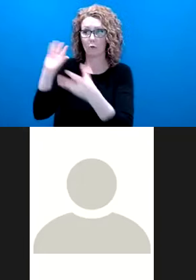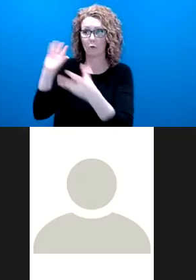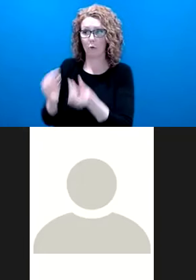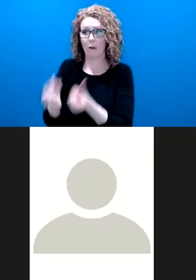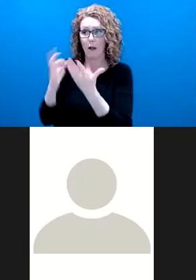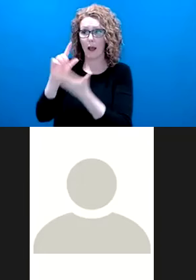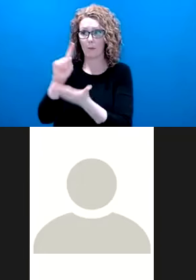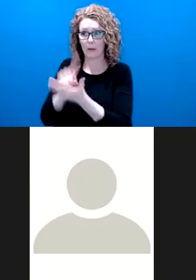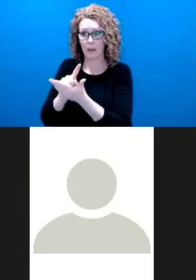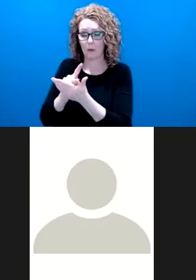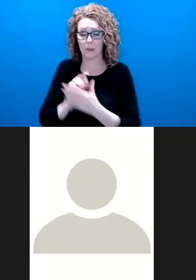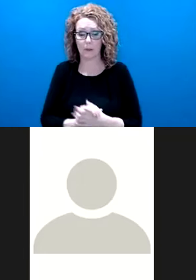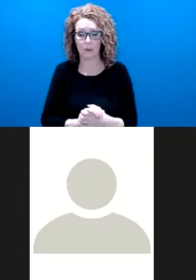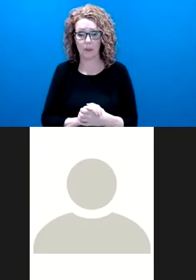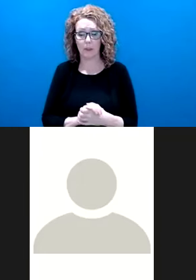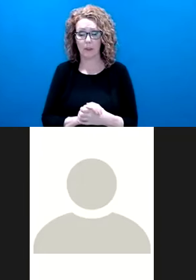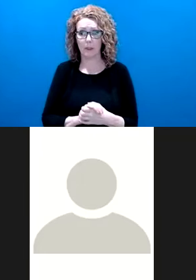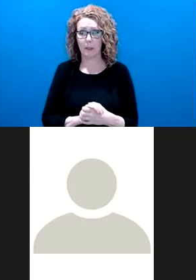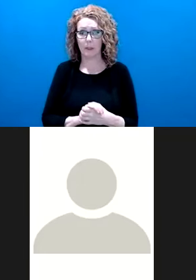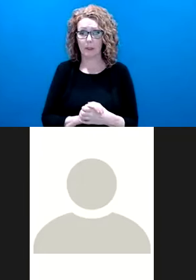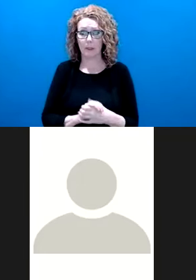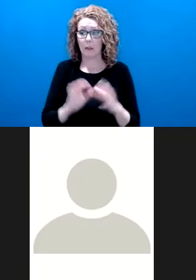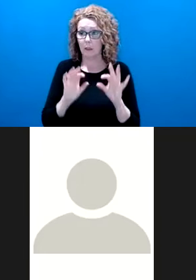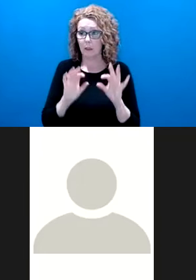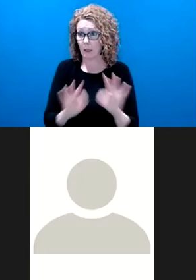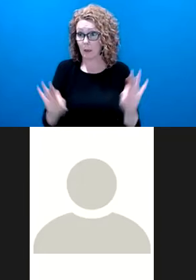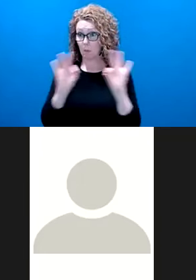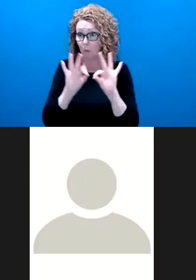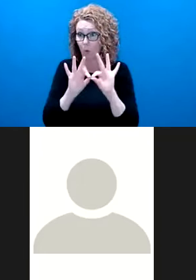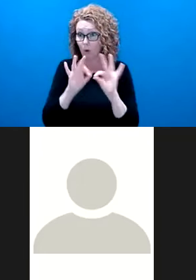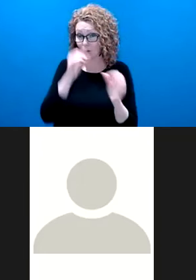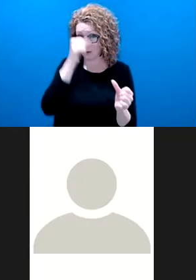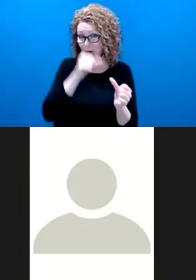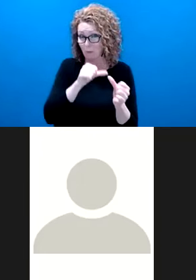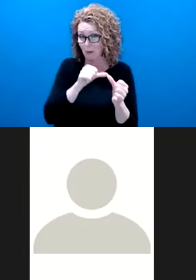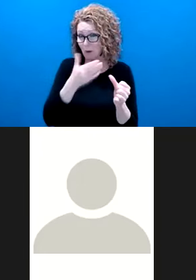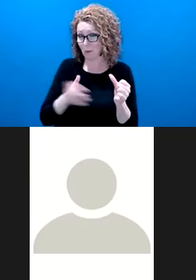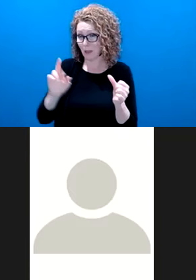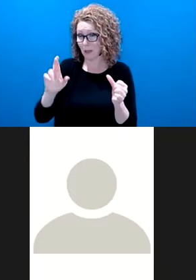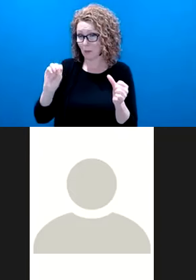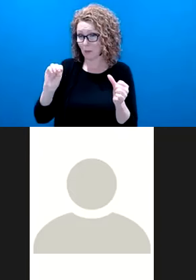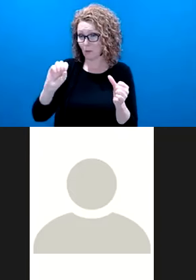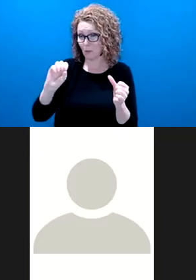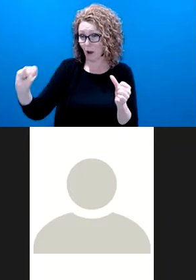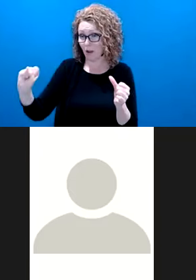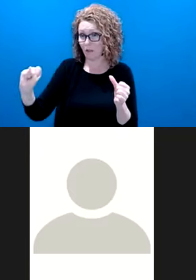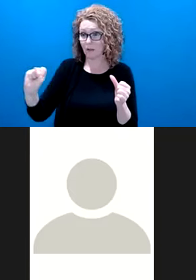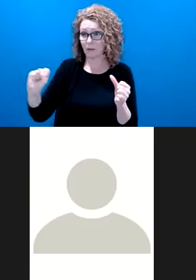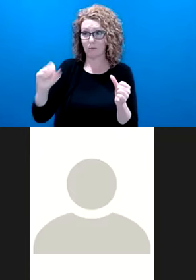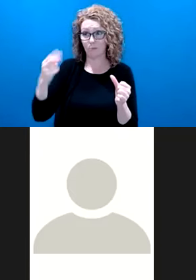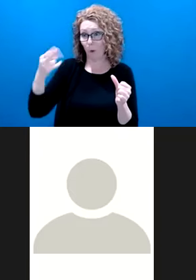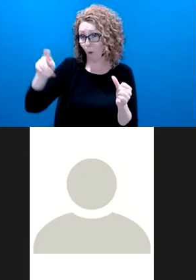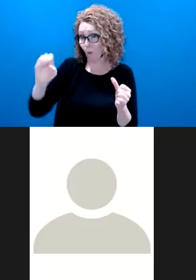to note that, and maybe Ross, you can correct me, or Hope even,